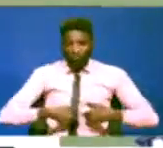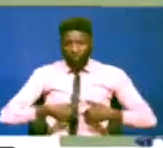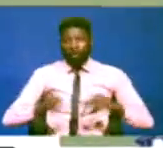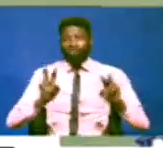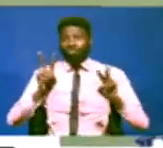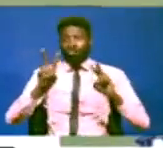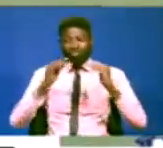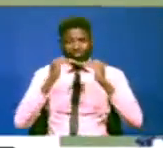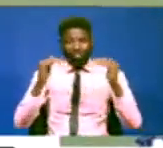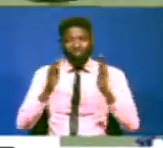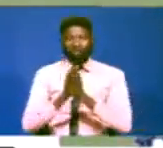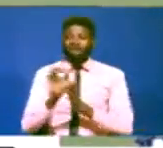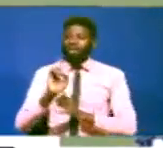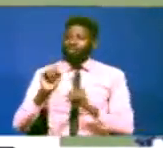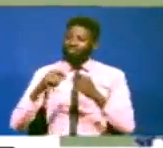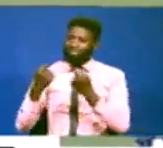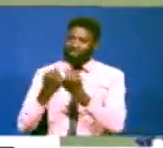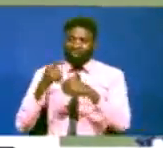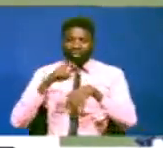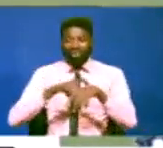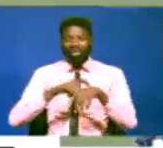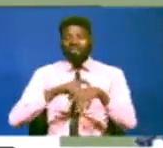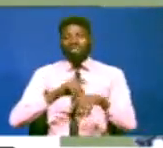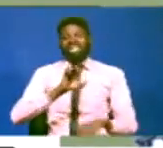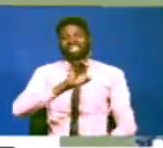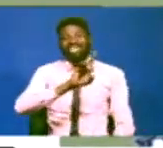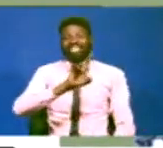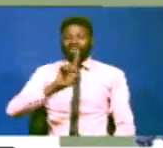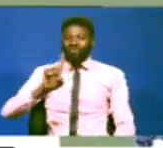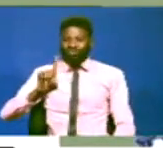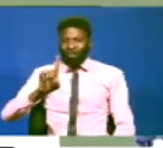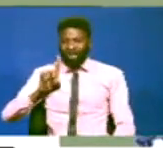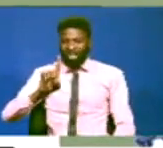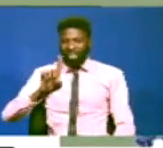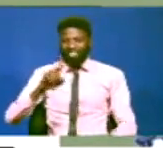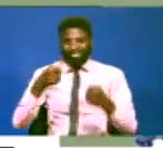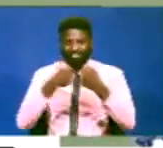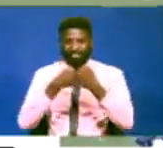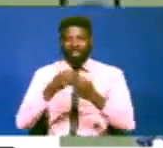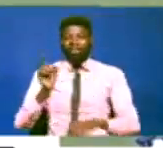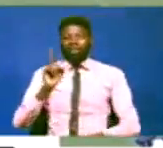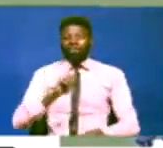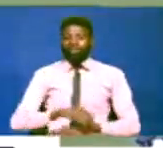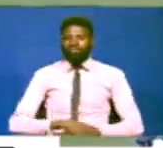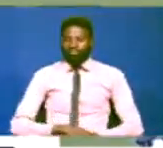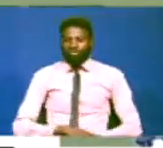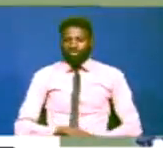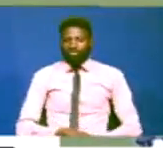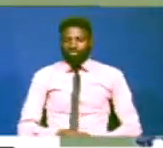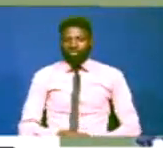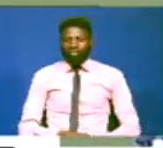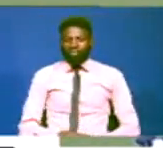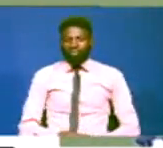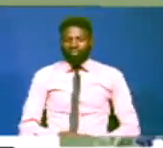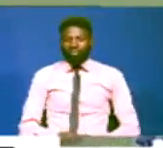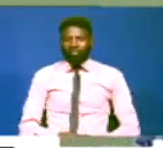United in the Division 1 league match played at the Camp Toyoyo grounds in Nairobi. Tunapiga theluthi moja, tunatamatisha